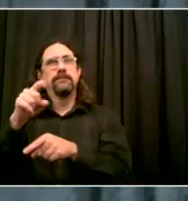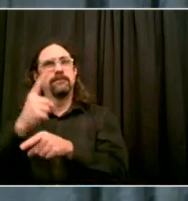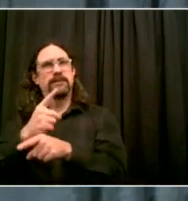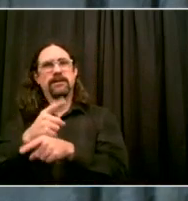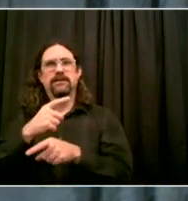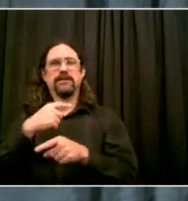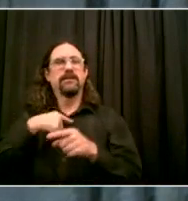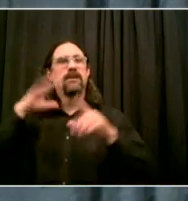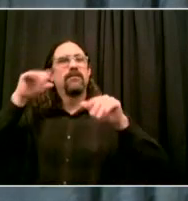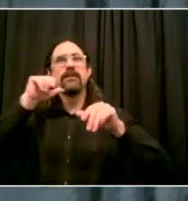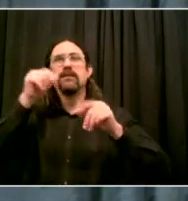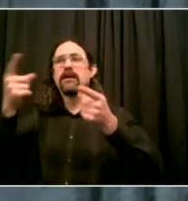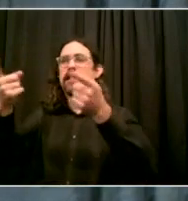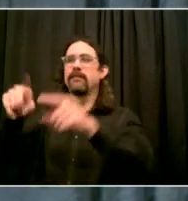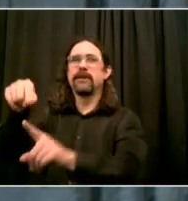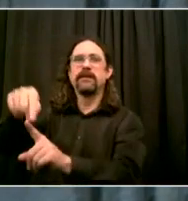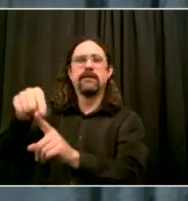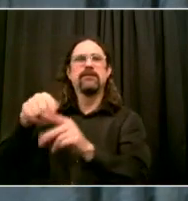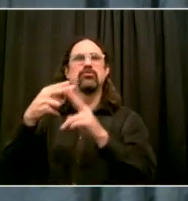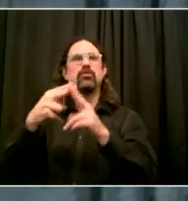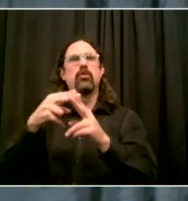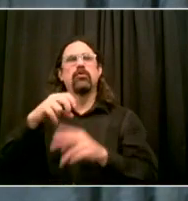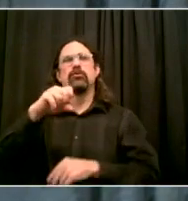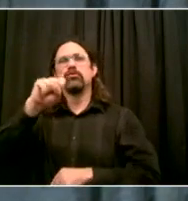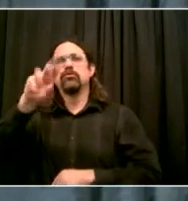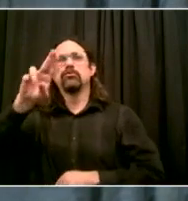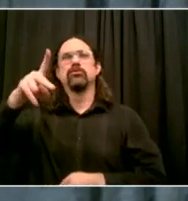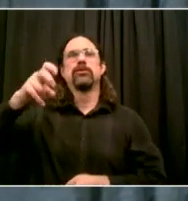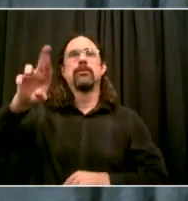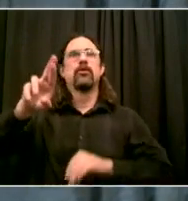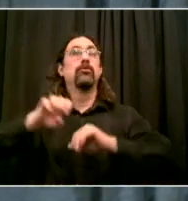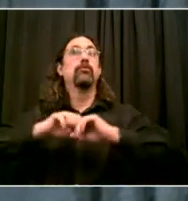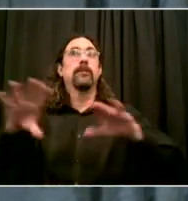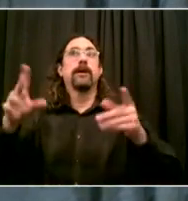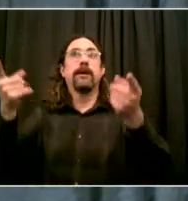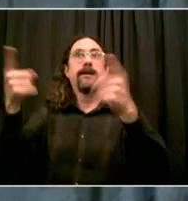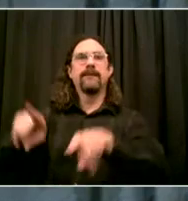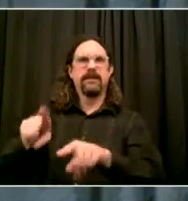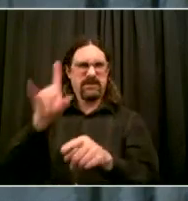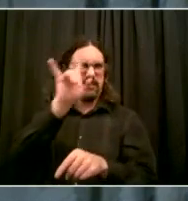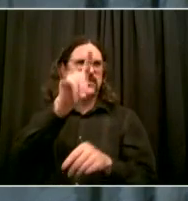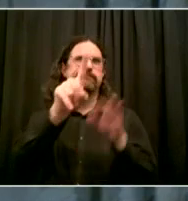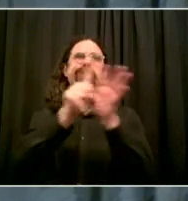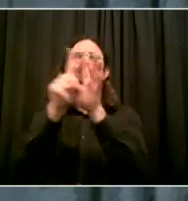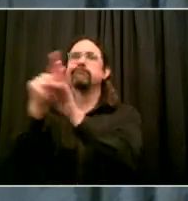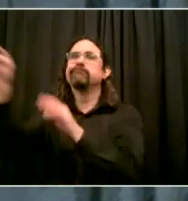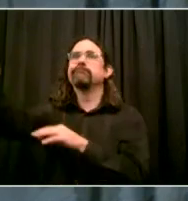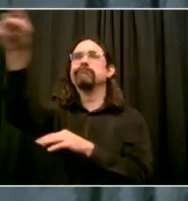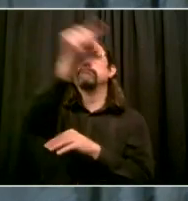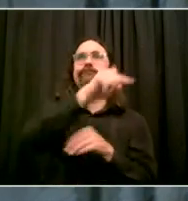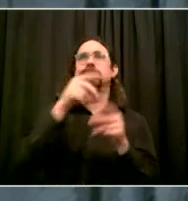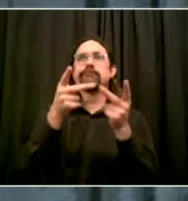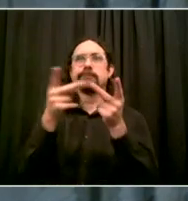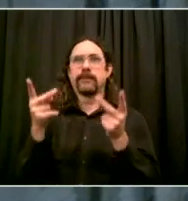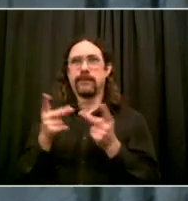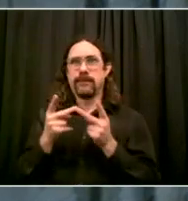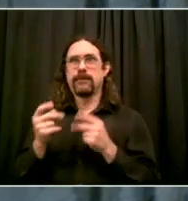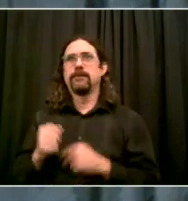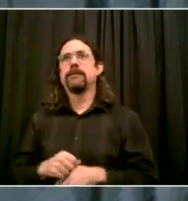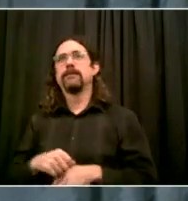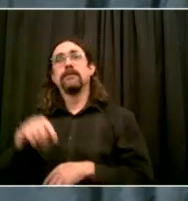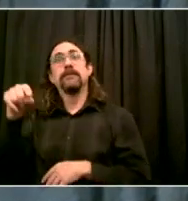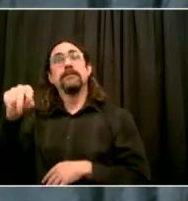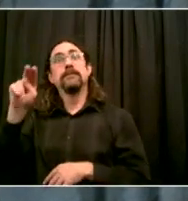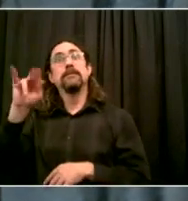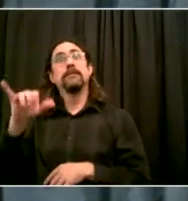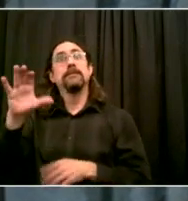countries? Because New Yorkers have taken the precautions that they have, we've had one of the best control rates in the country, and we have not seen